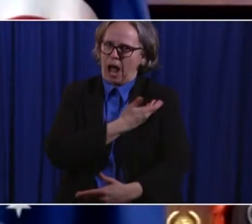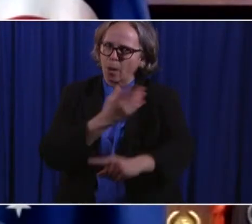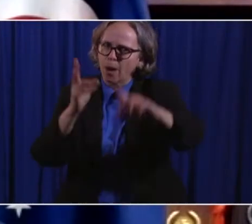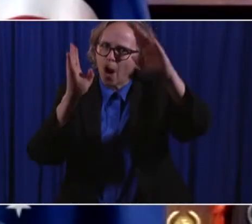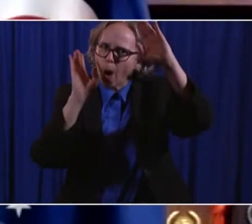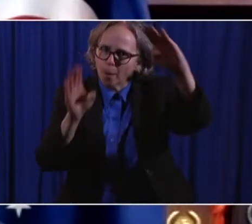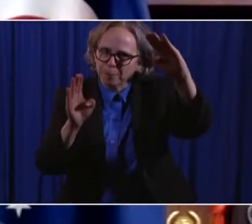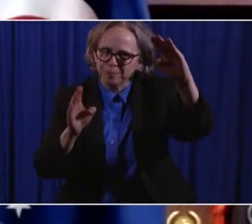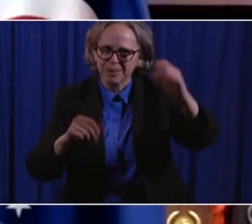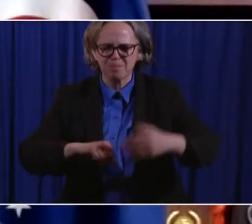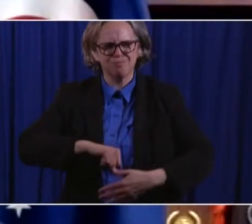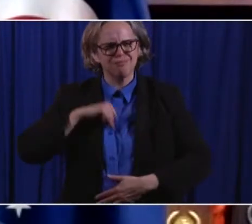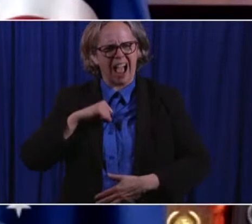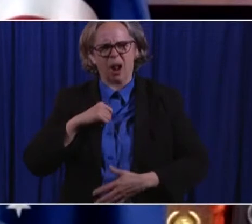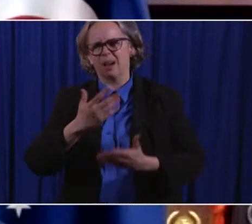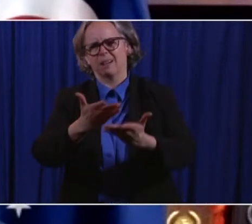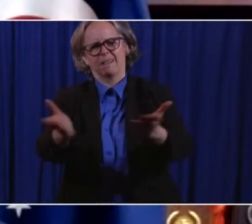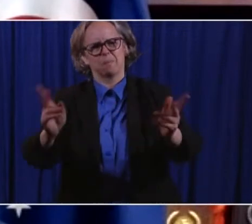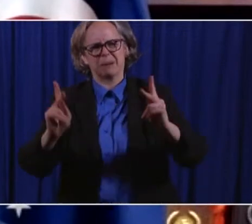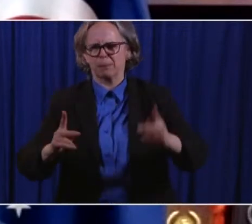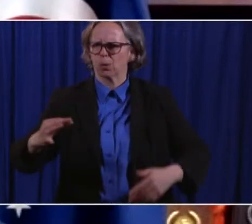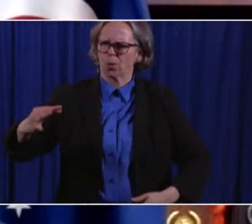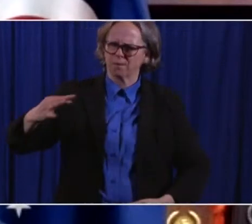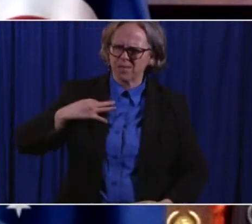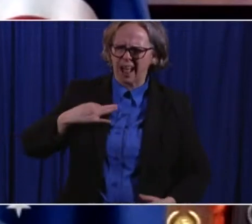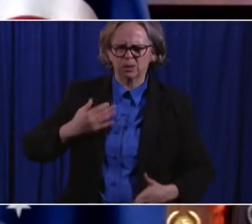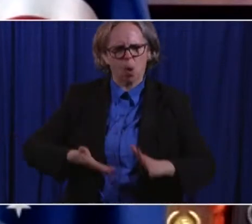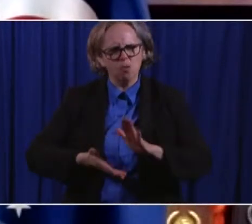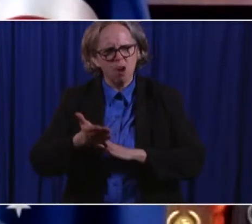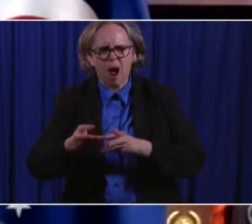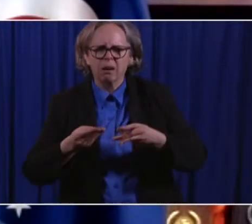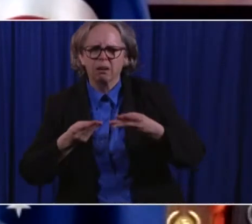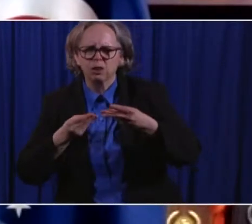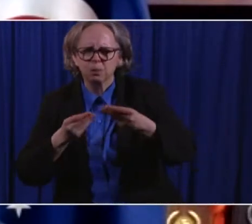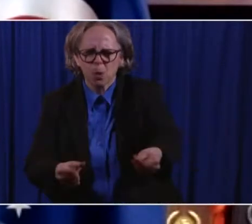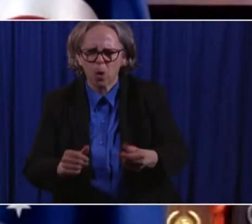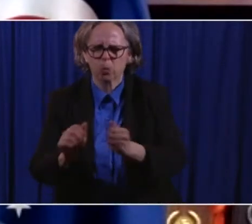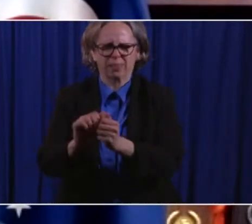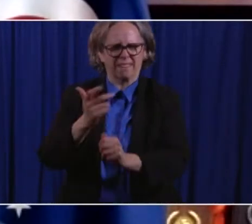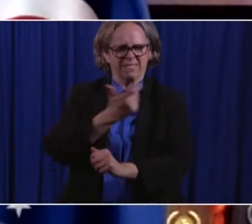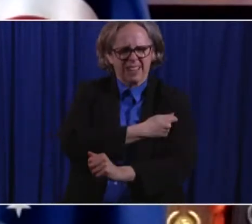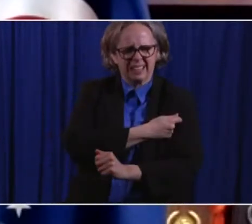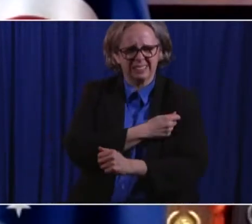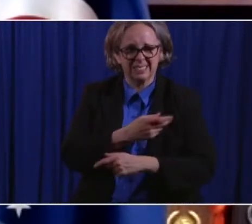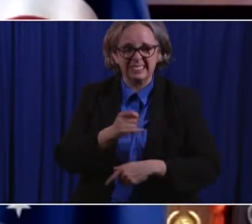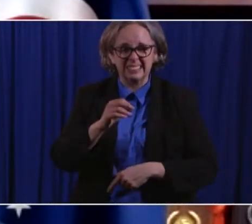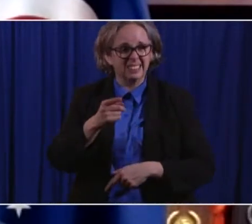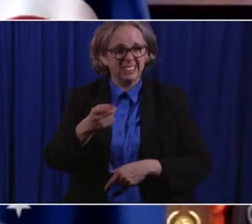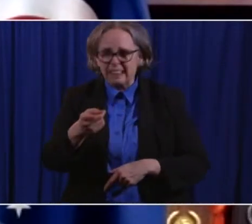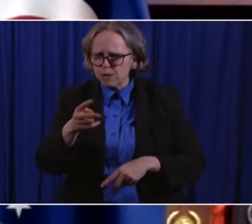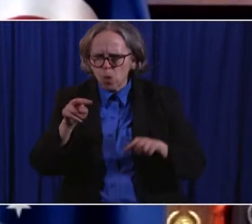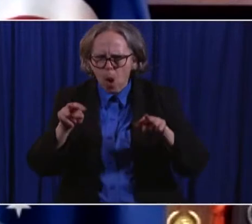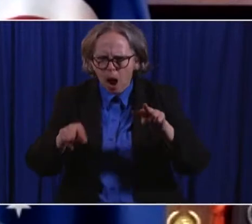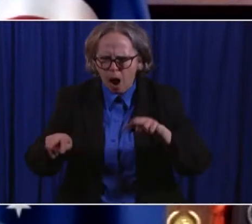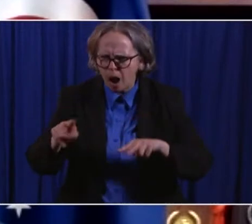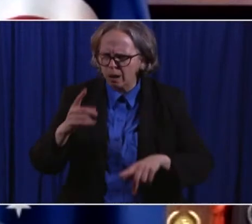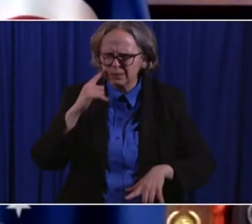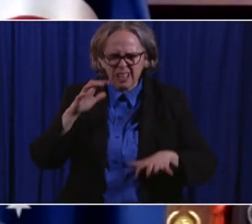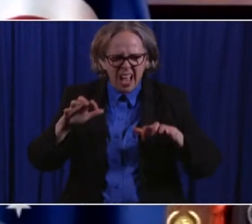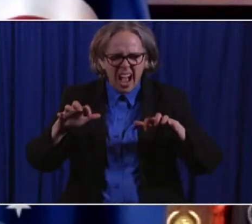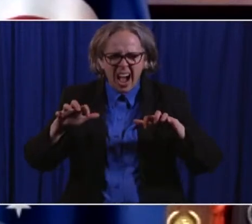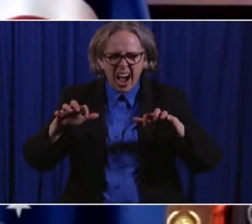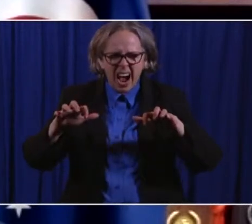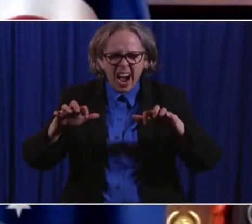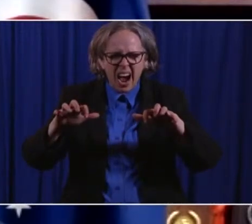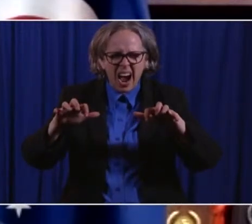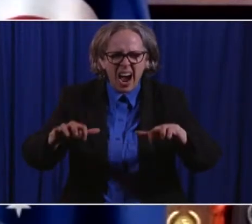make this happen, because it's a real sight when you go out there and see what people are doing every single day, volunteers showing up every single day.